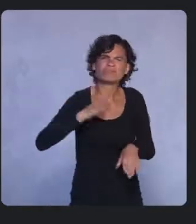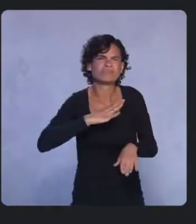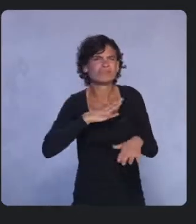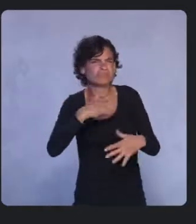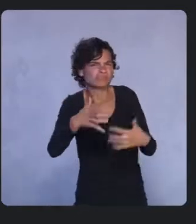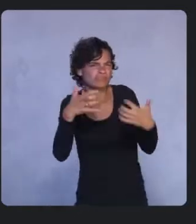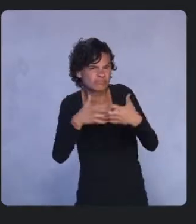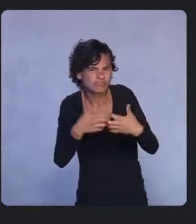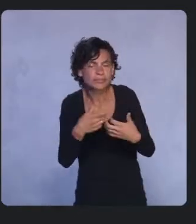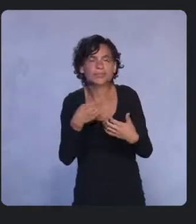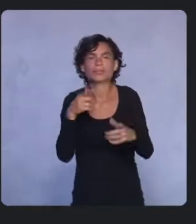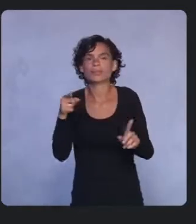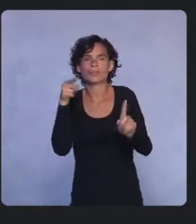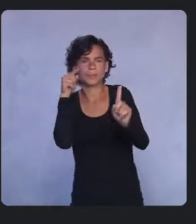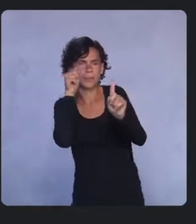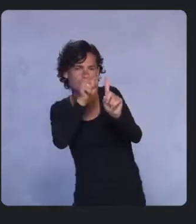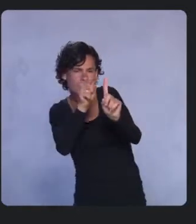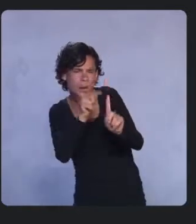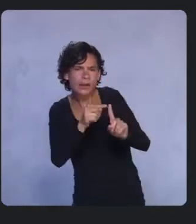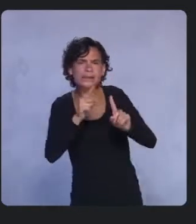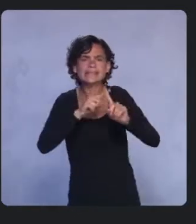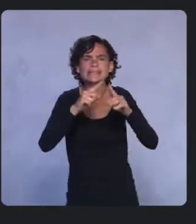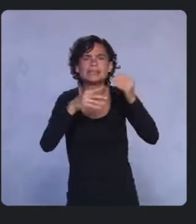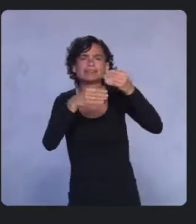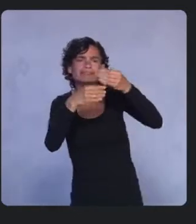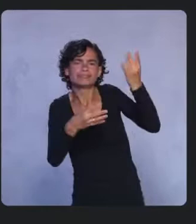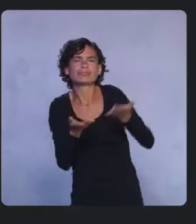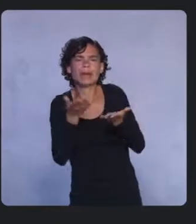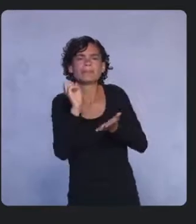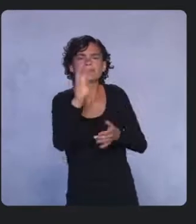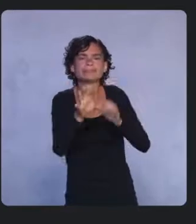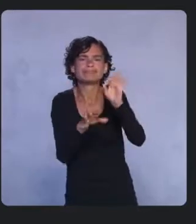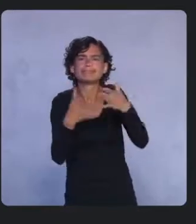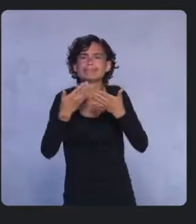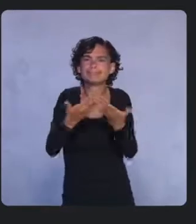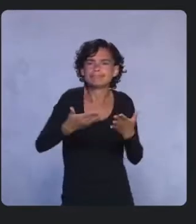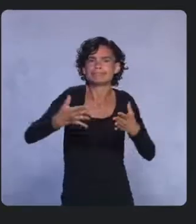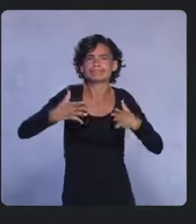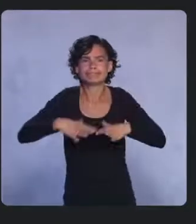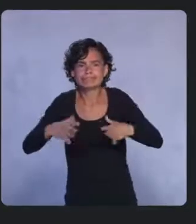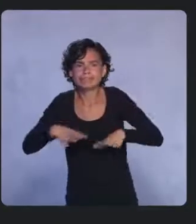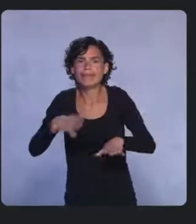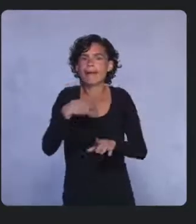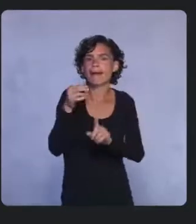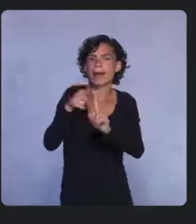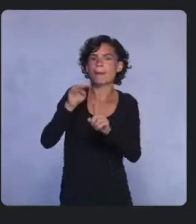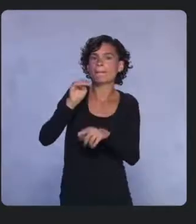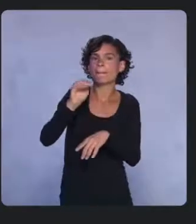point you to a list of recommended gear in a Mount Fuji blog.